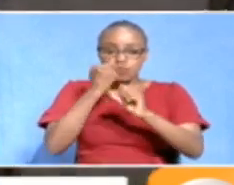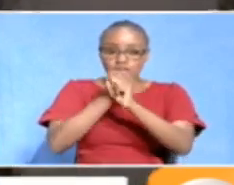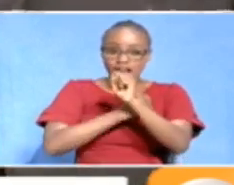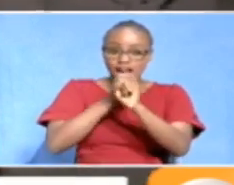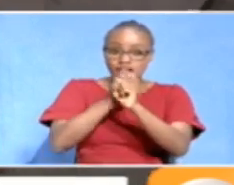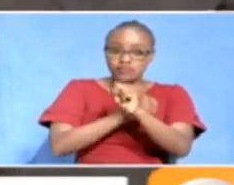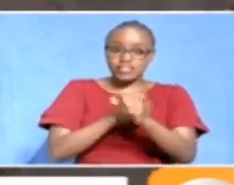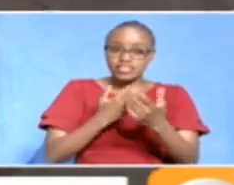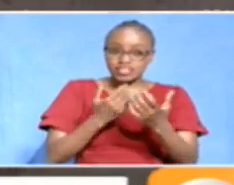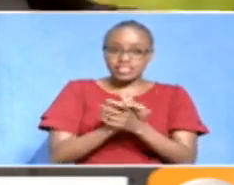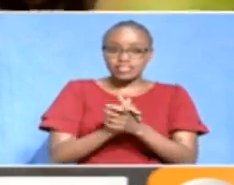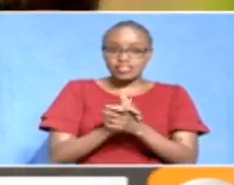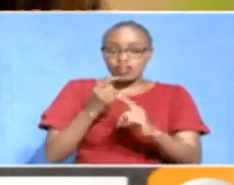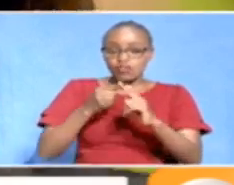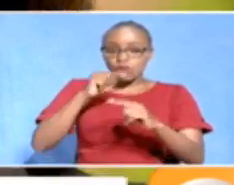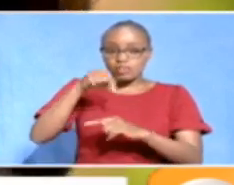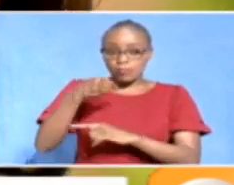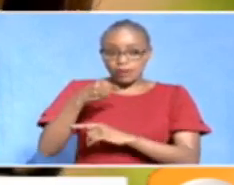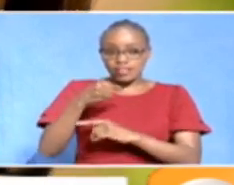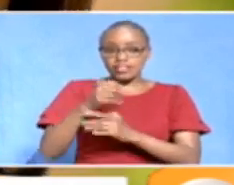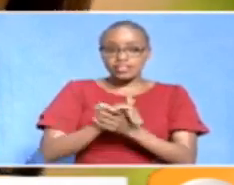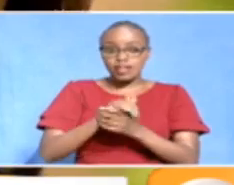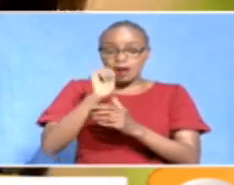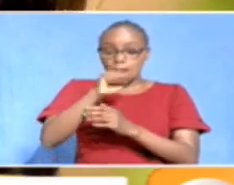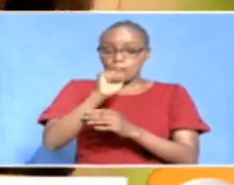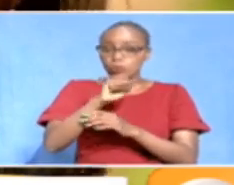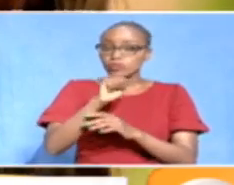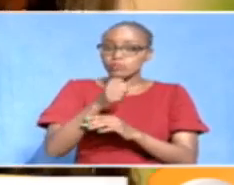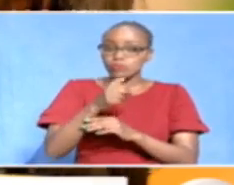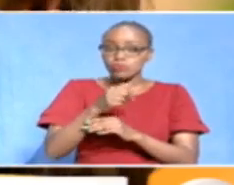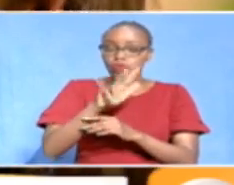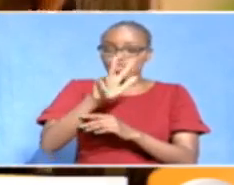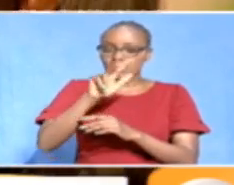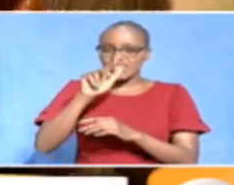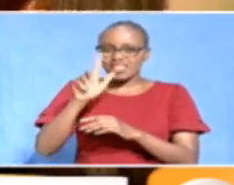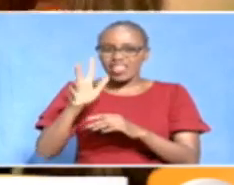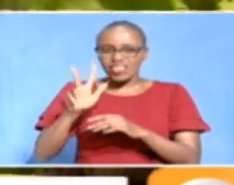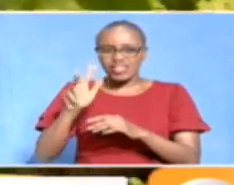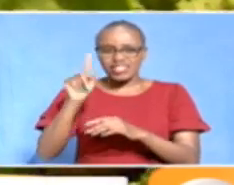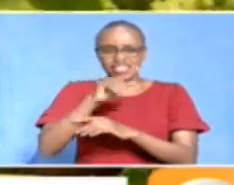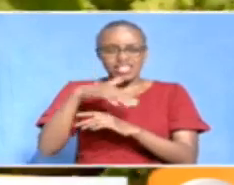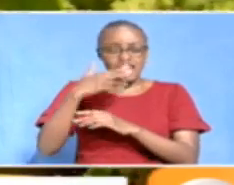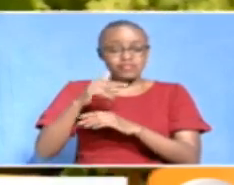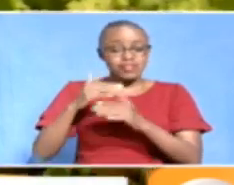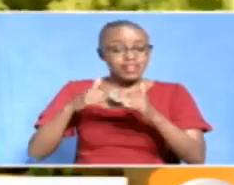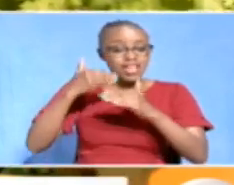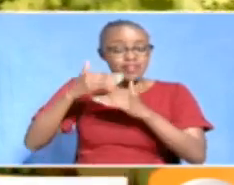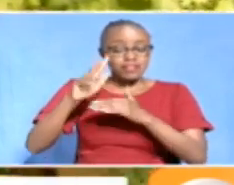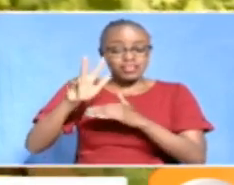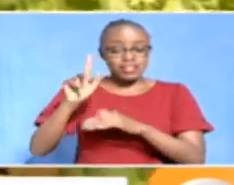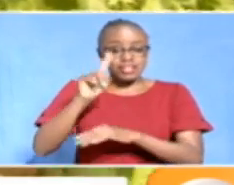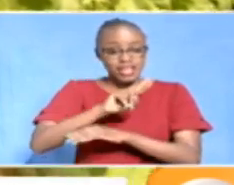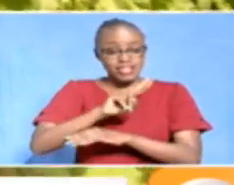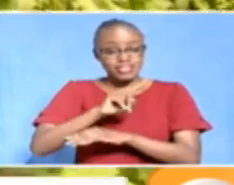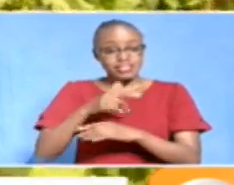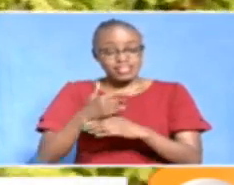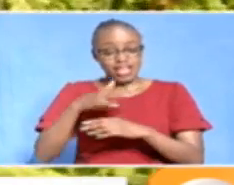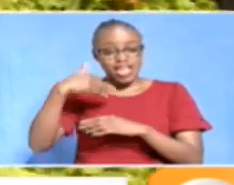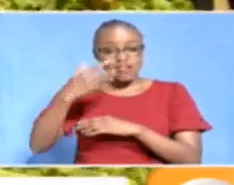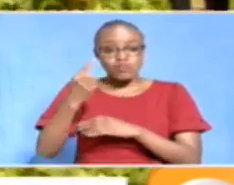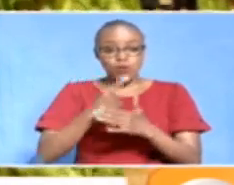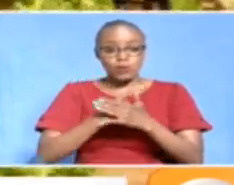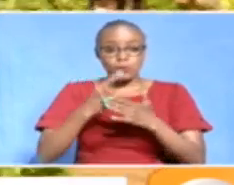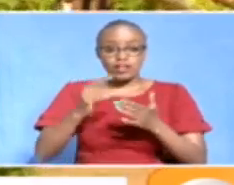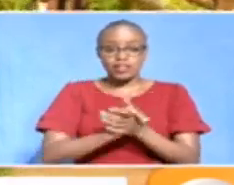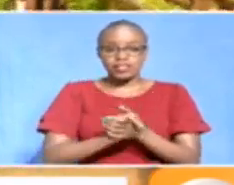according to the demand, so it can go from 3 days after every 3 days to after every